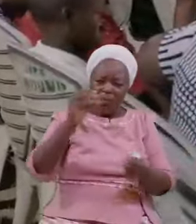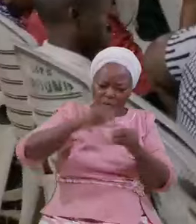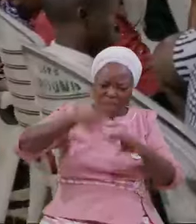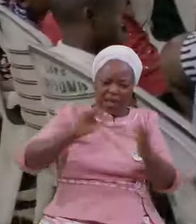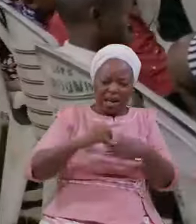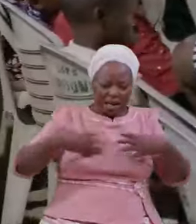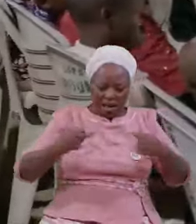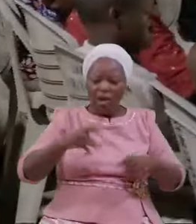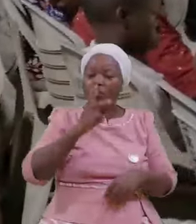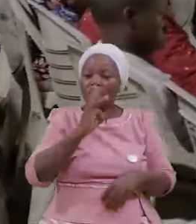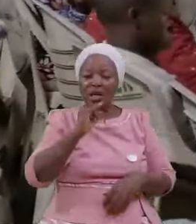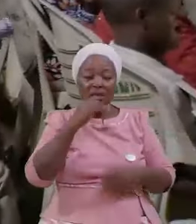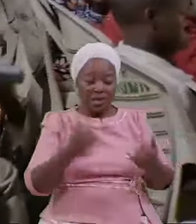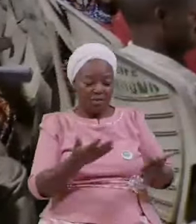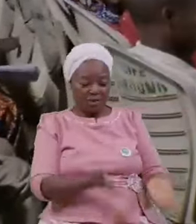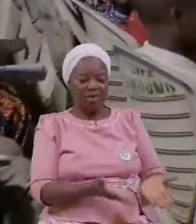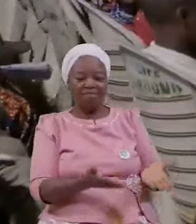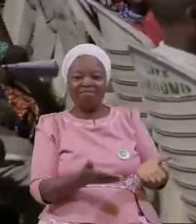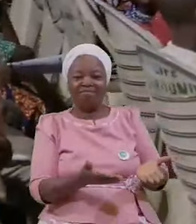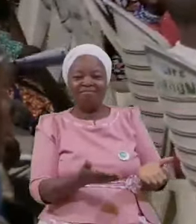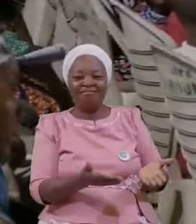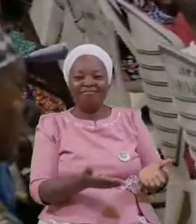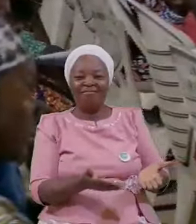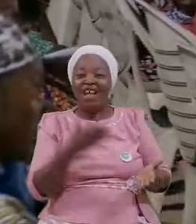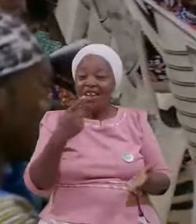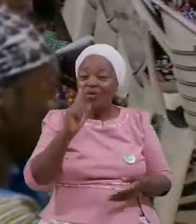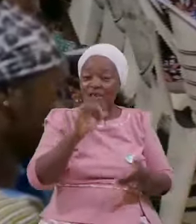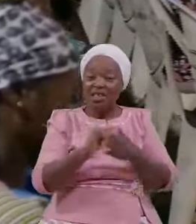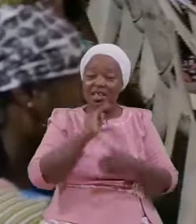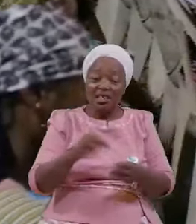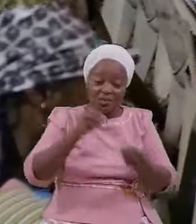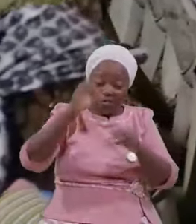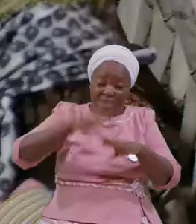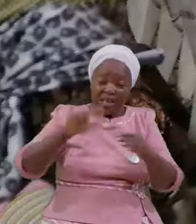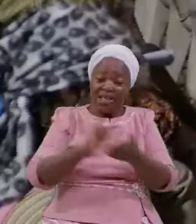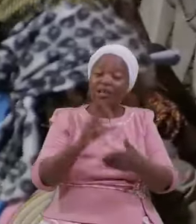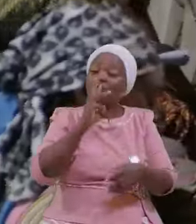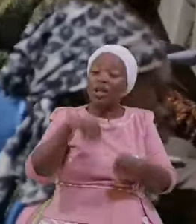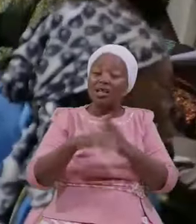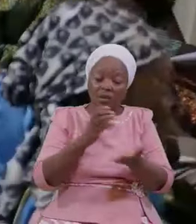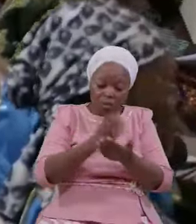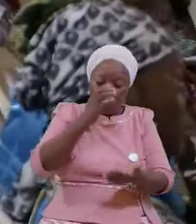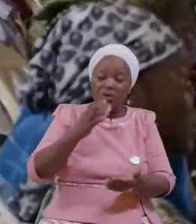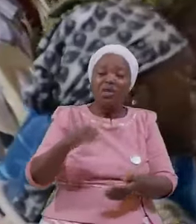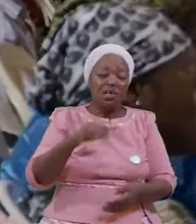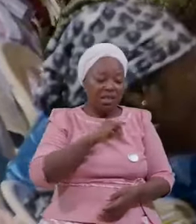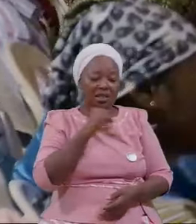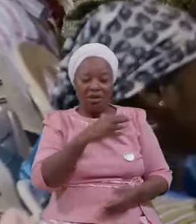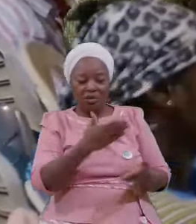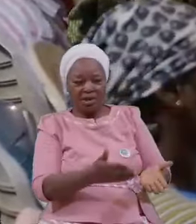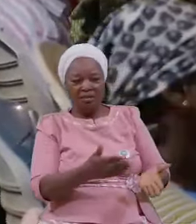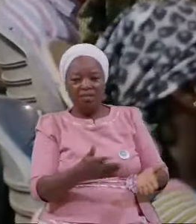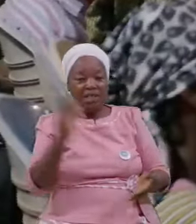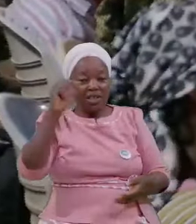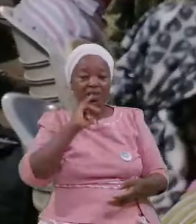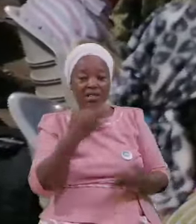now here. The one that is greater than the water in the bottle is now here. The one that is greater